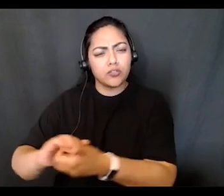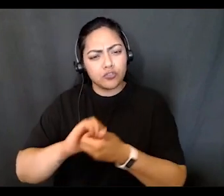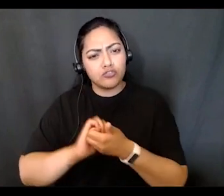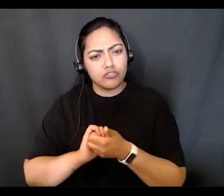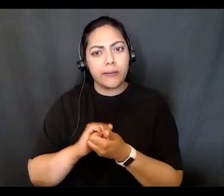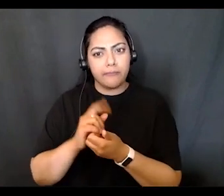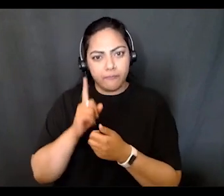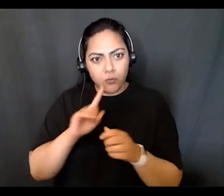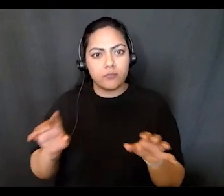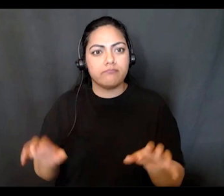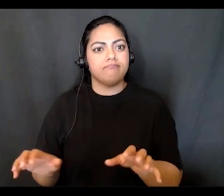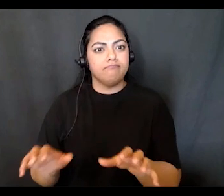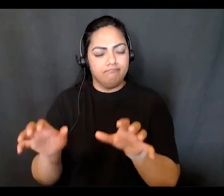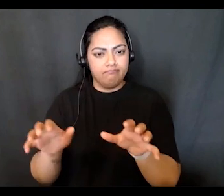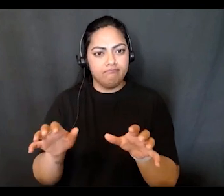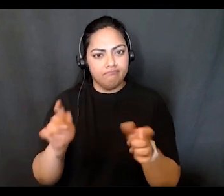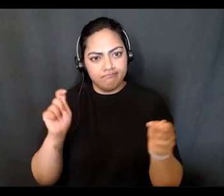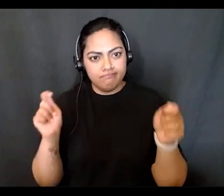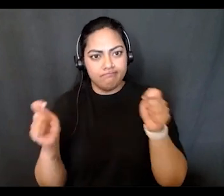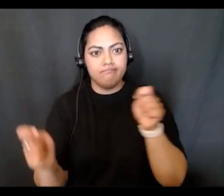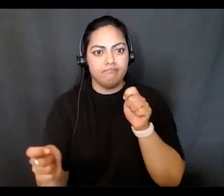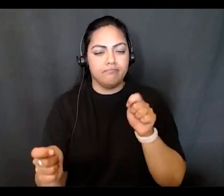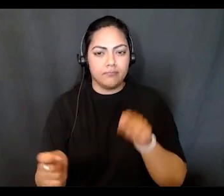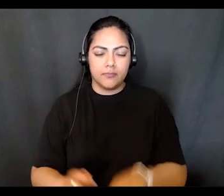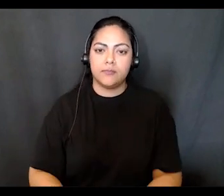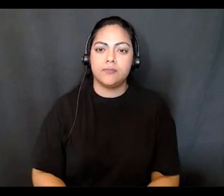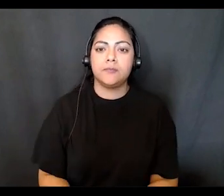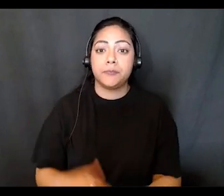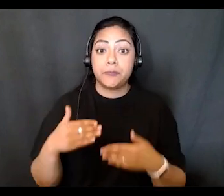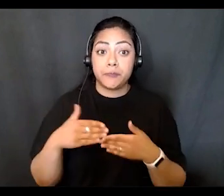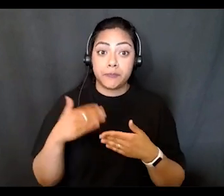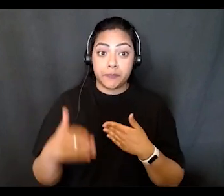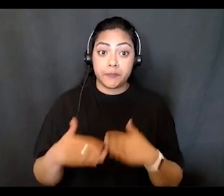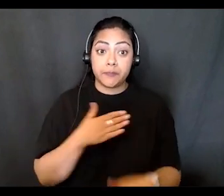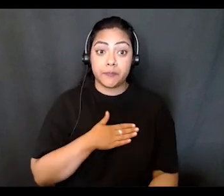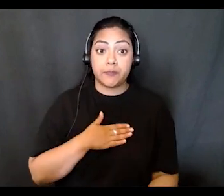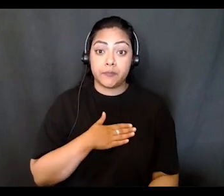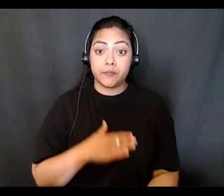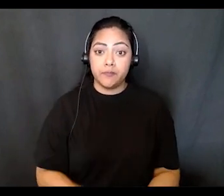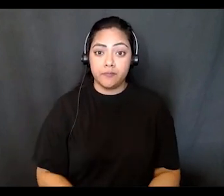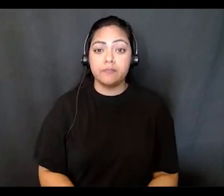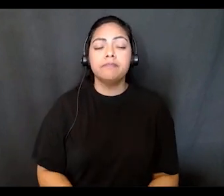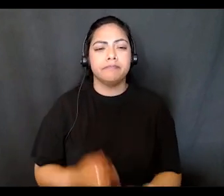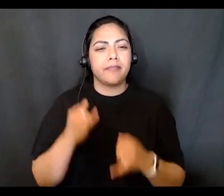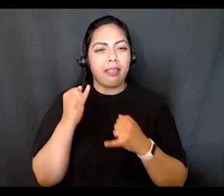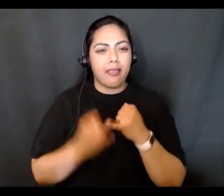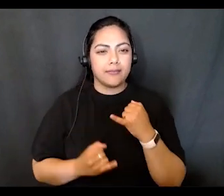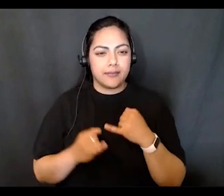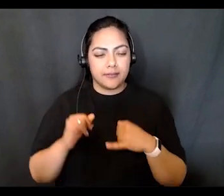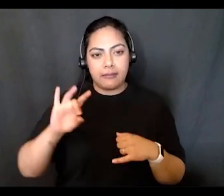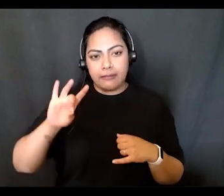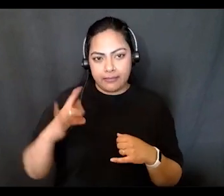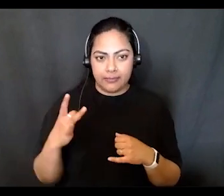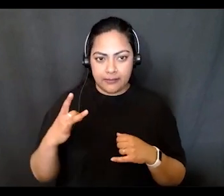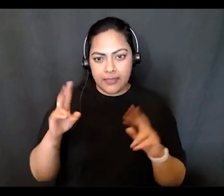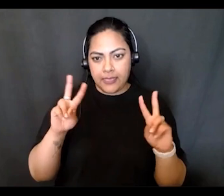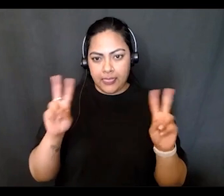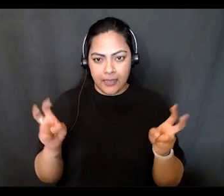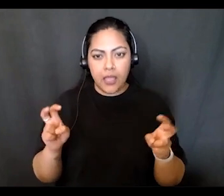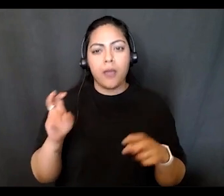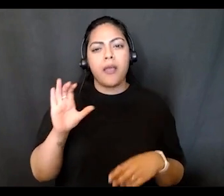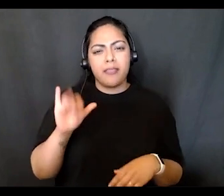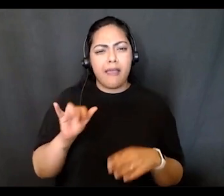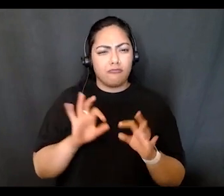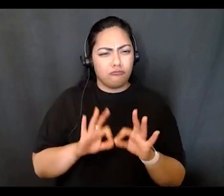to do this work. We're going to go to the next slide, please. Our last theme has to do with critical